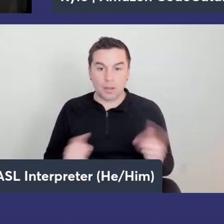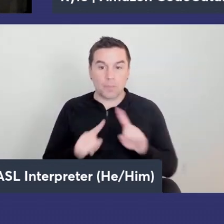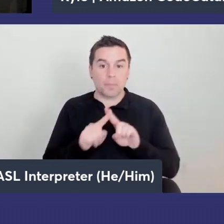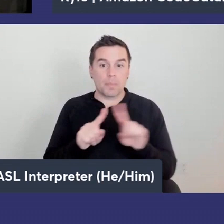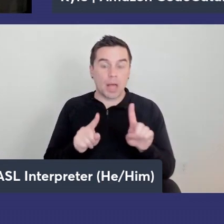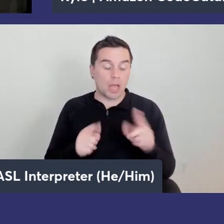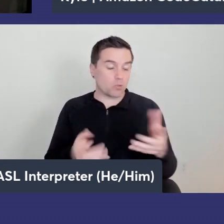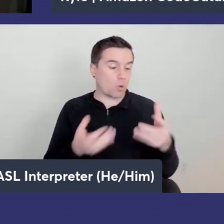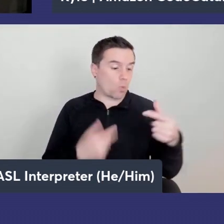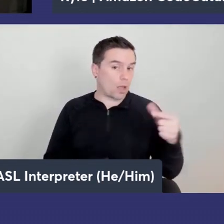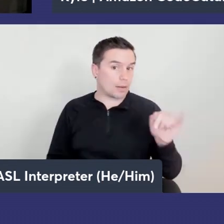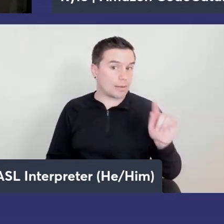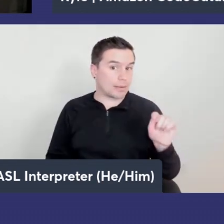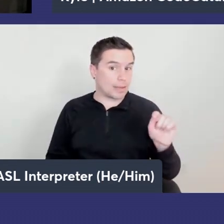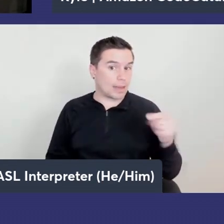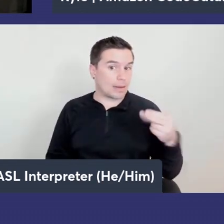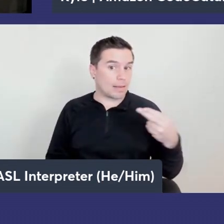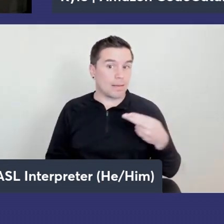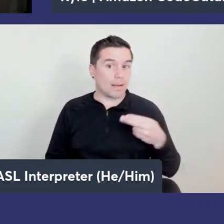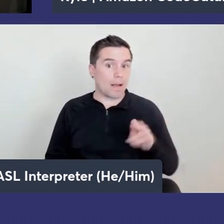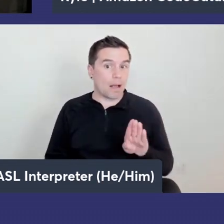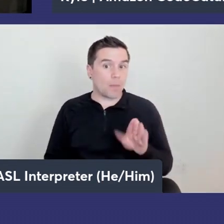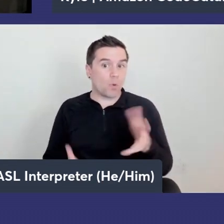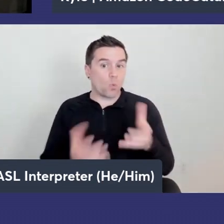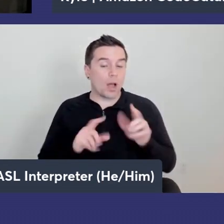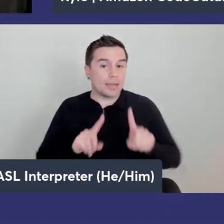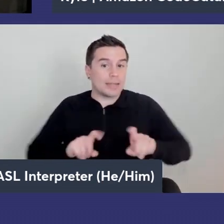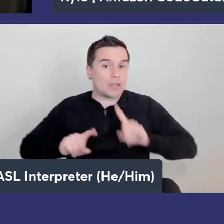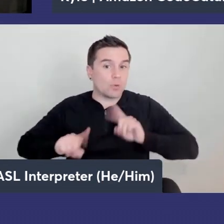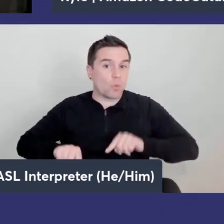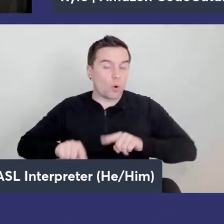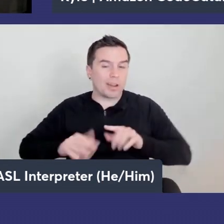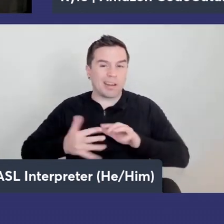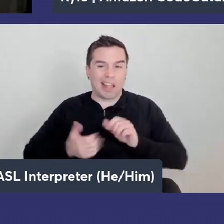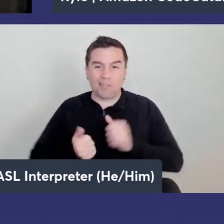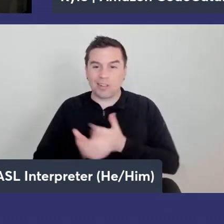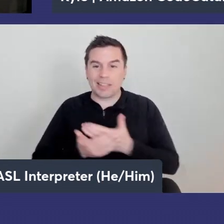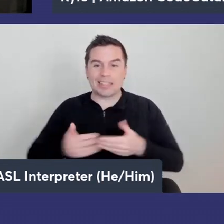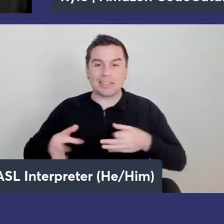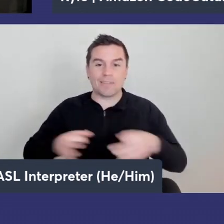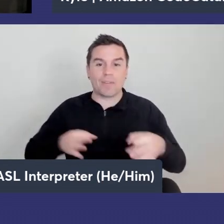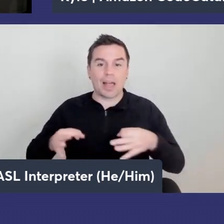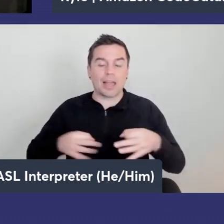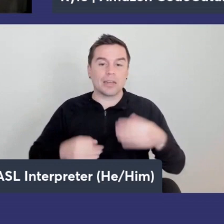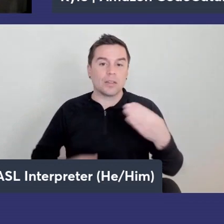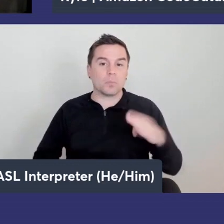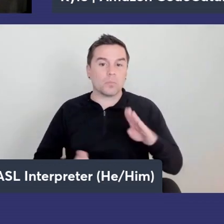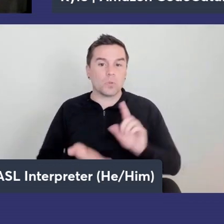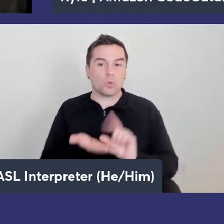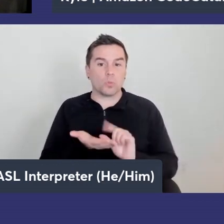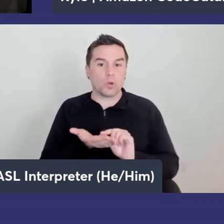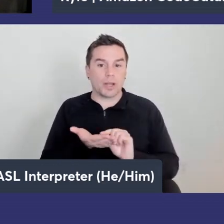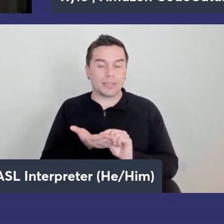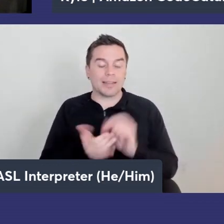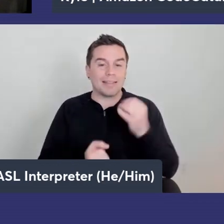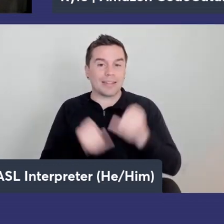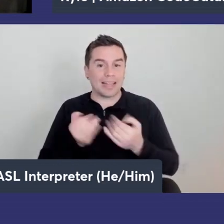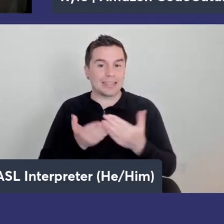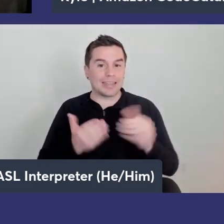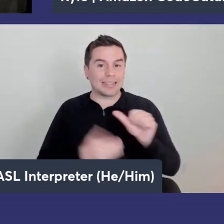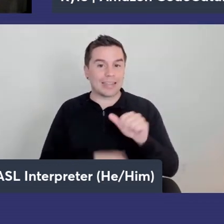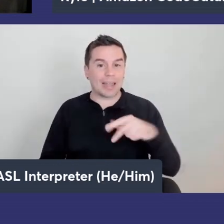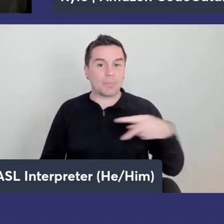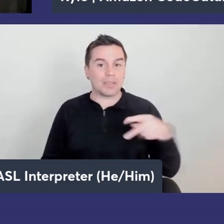I want test reporting? Do I want this? That's defined by the blueprint. And then the last part is the application code. And we've got some